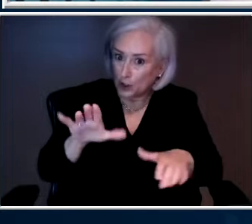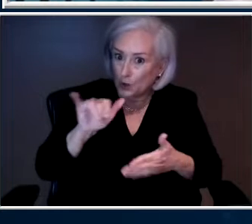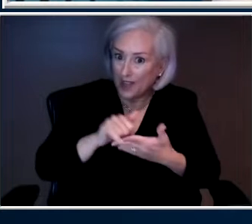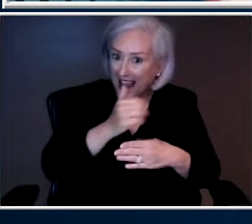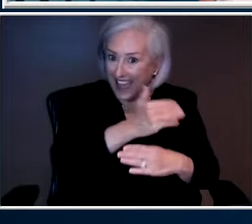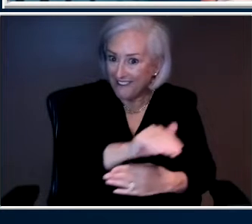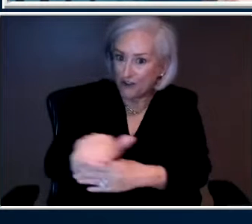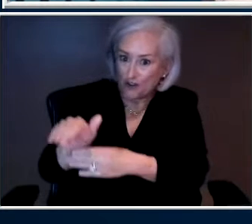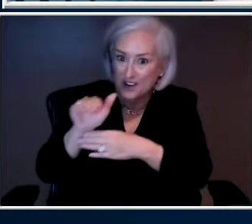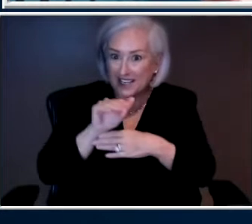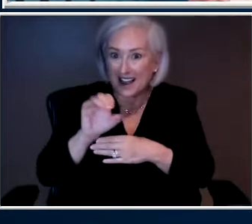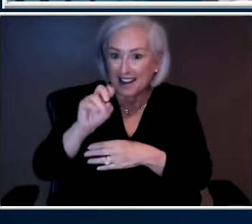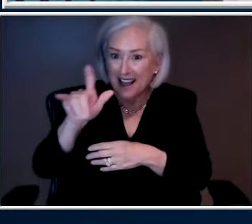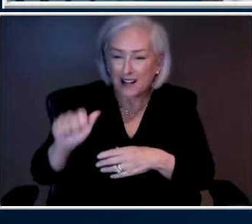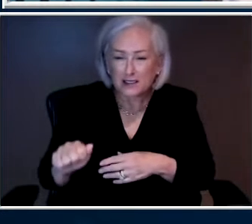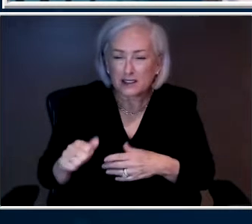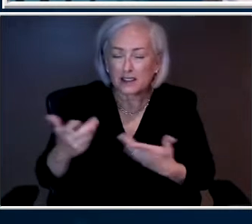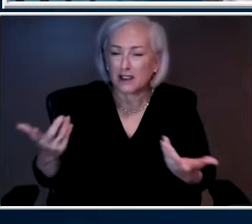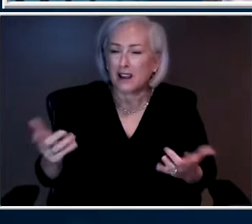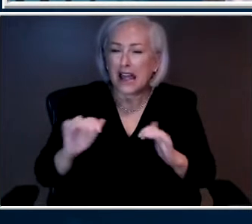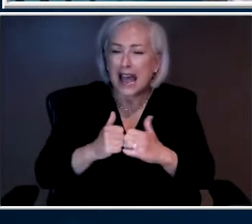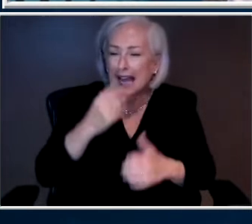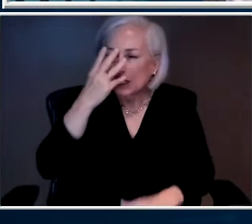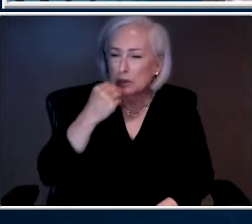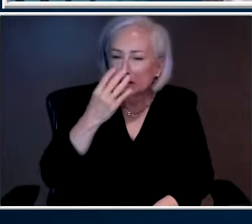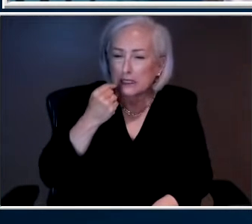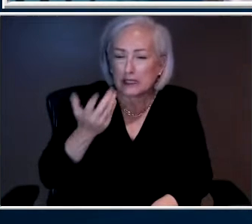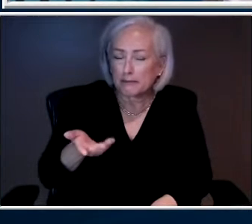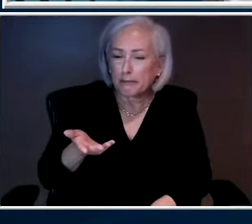it like sleeping? What's this experience been like for you?